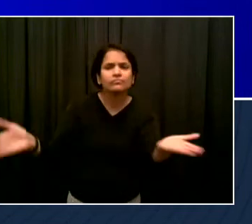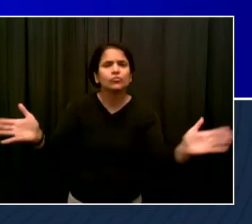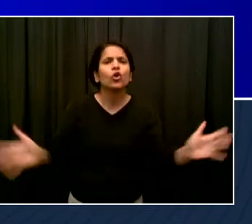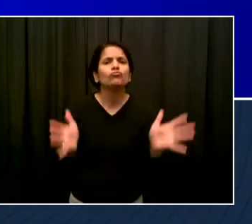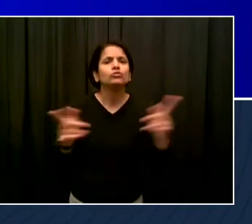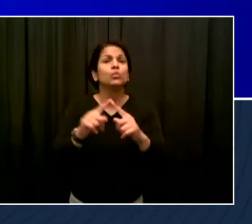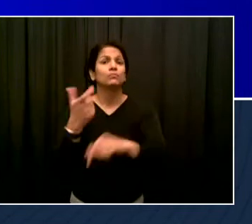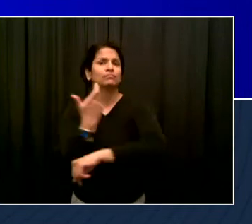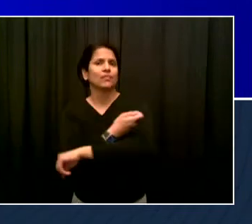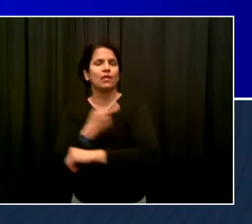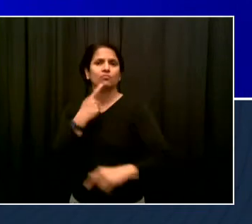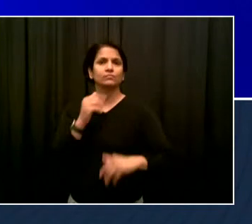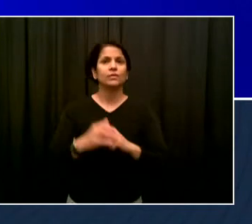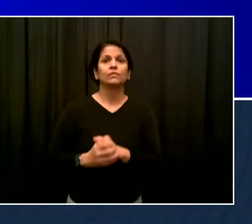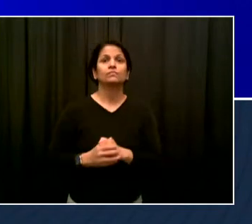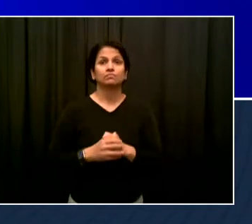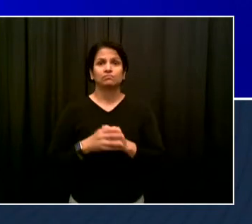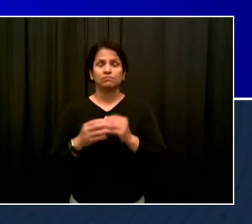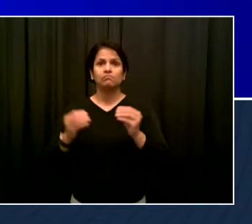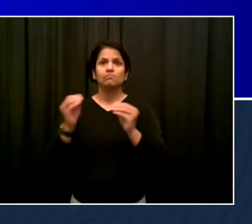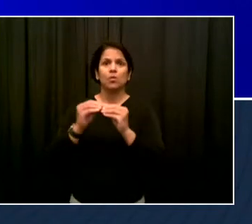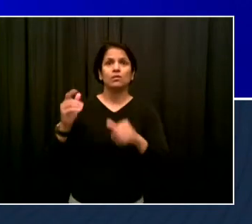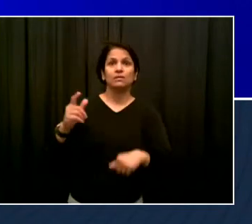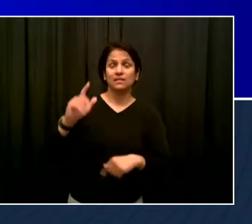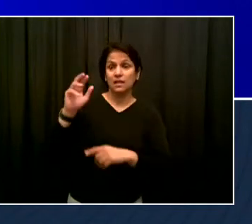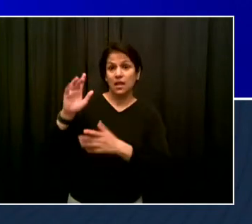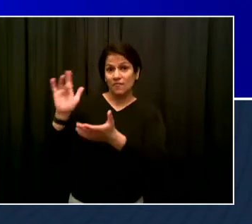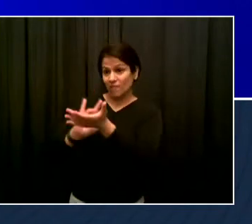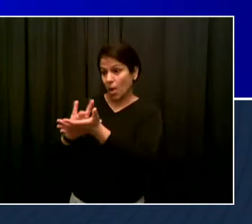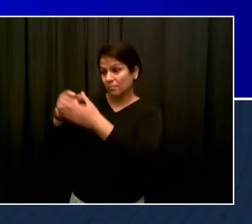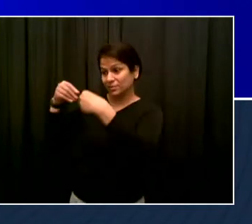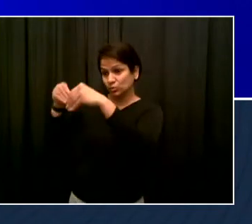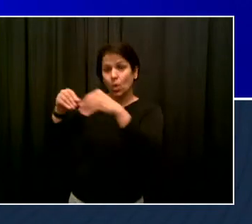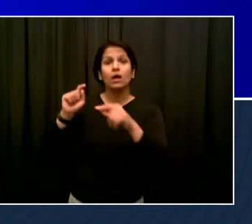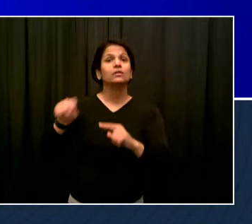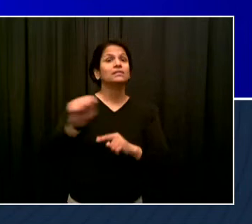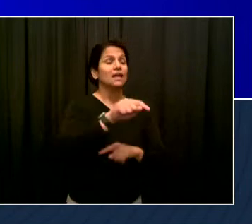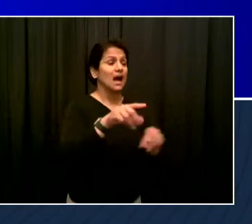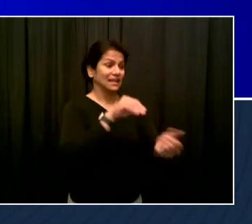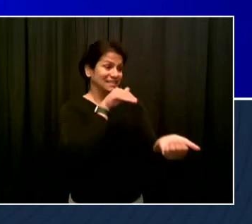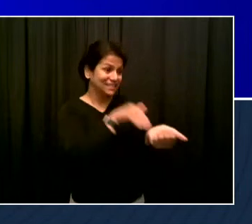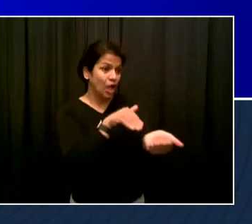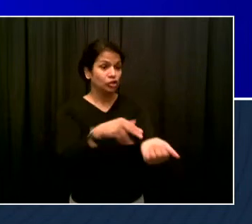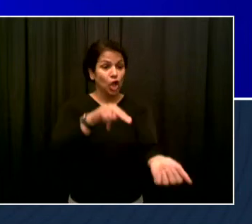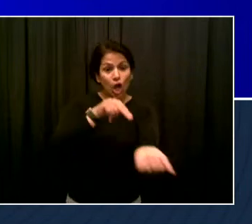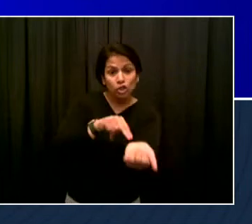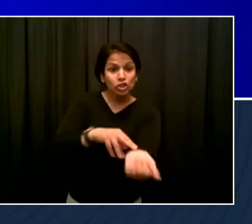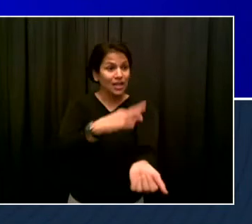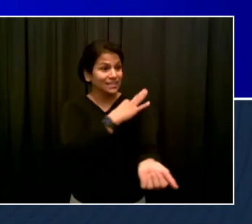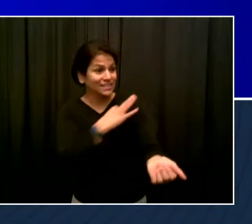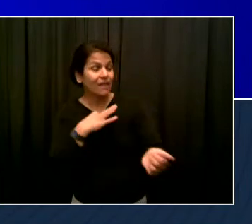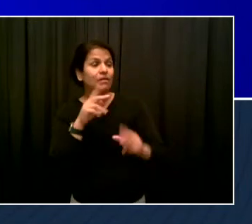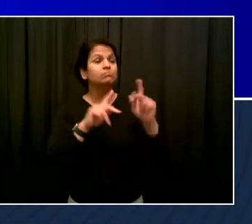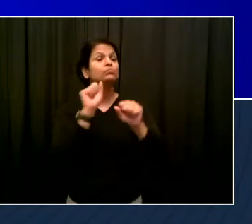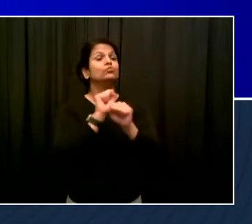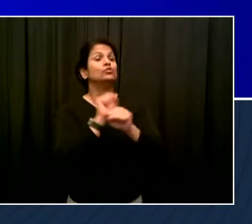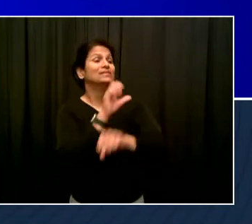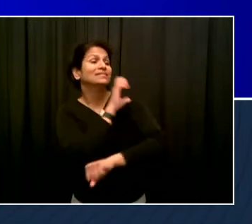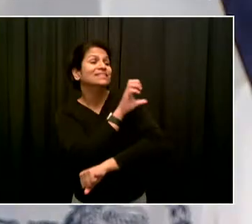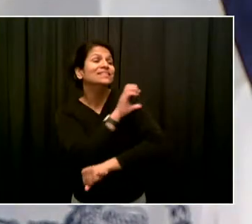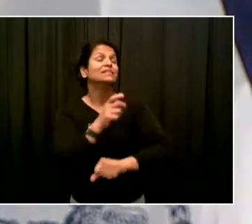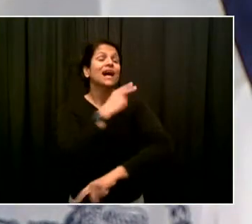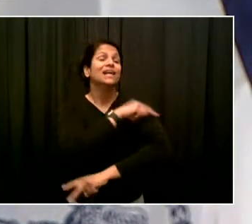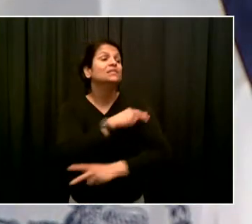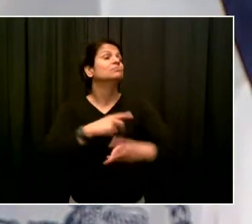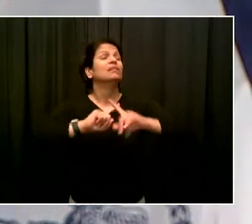That patient-doctor relationship makes all the difference and could be a key part, and will be, I'm certain, a key part of moving us